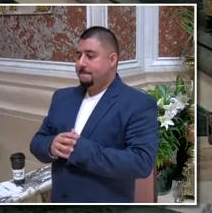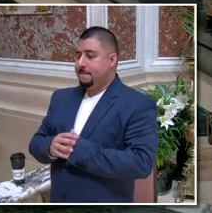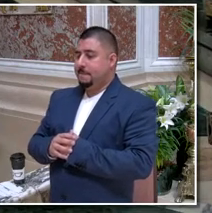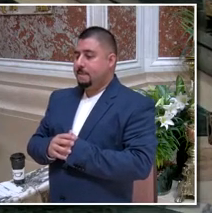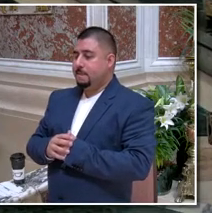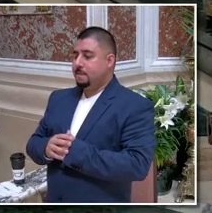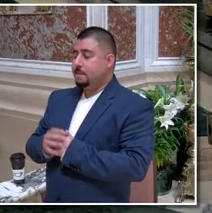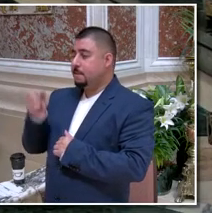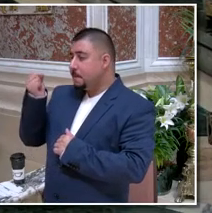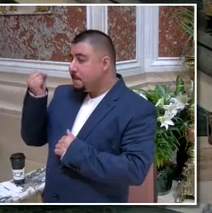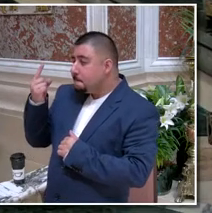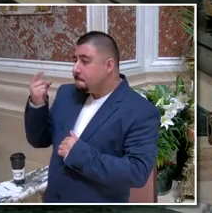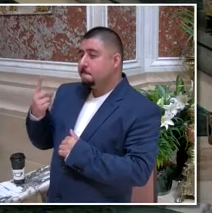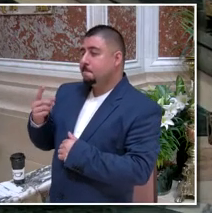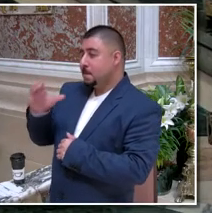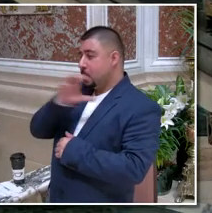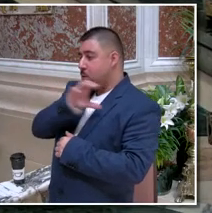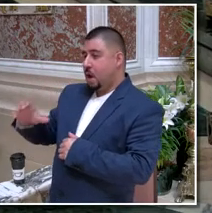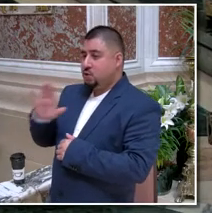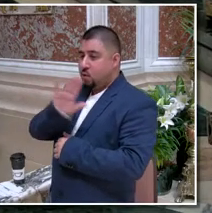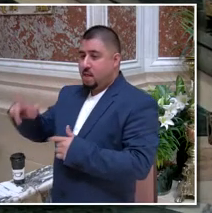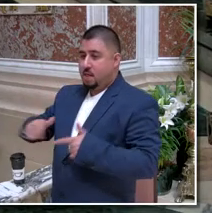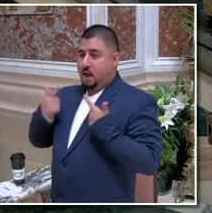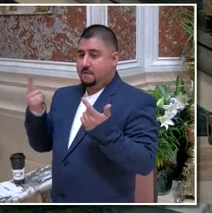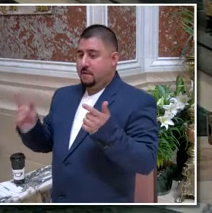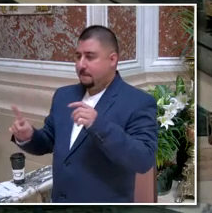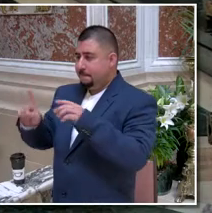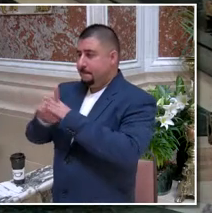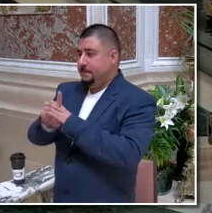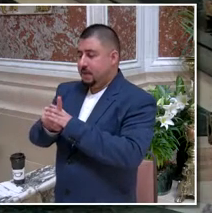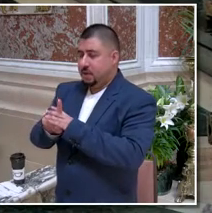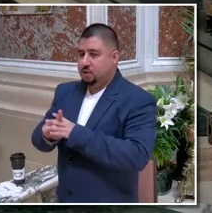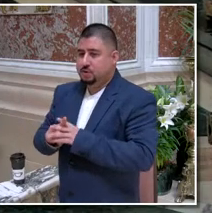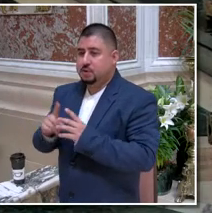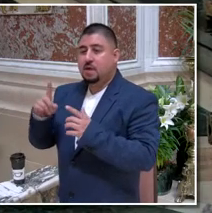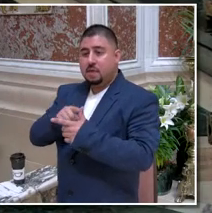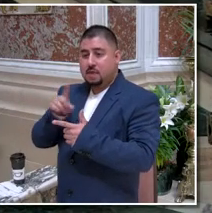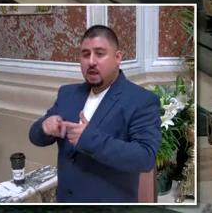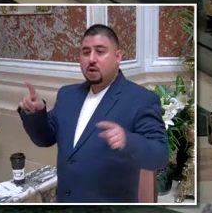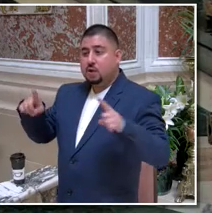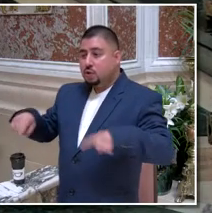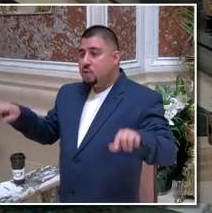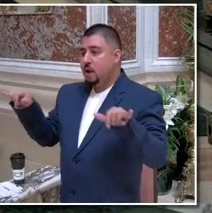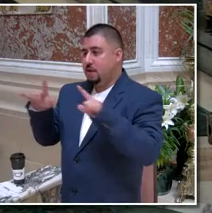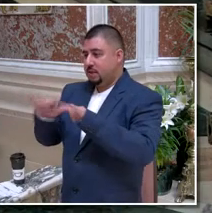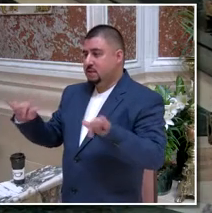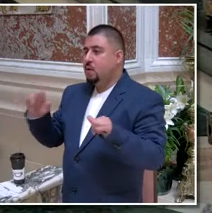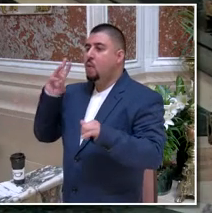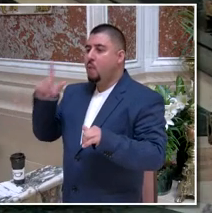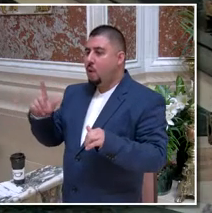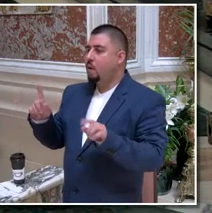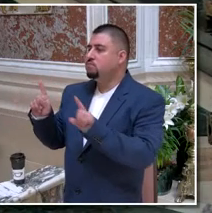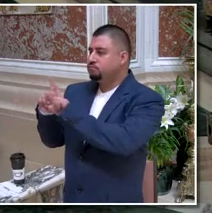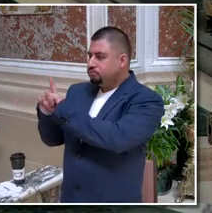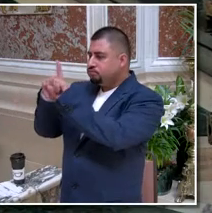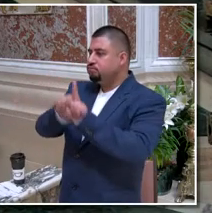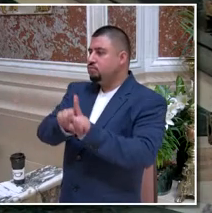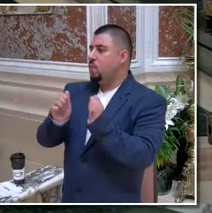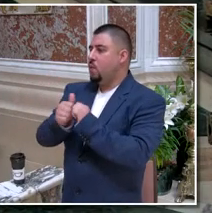When Christ, your life, appears, then you too will appear with